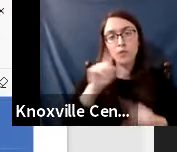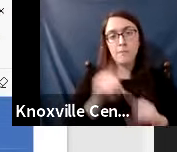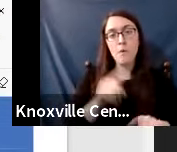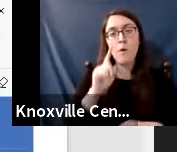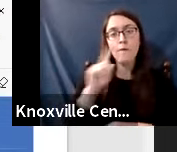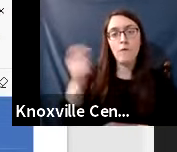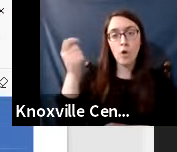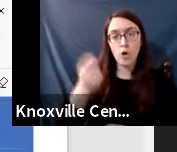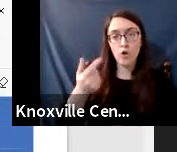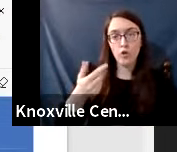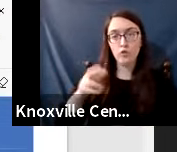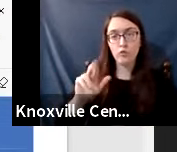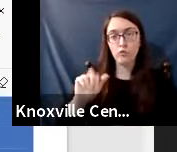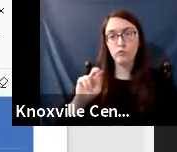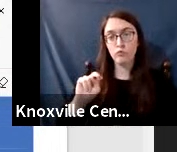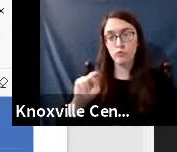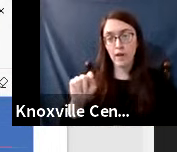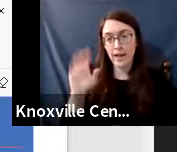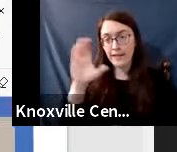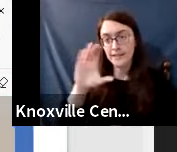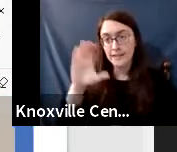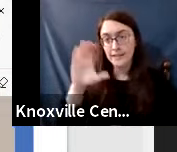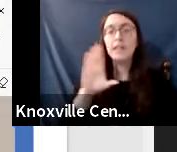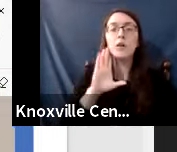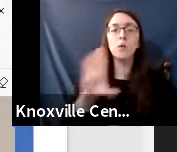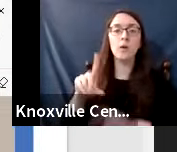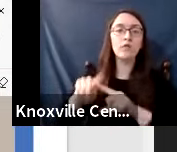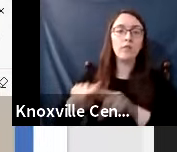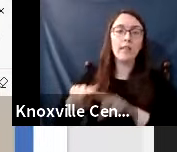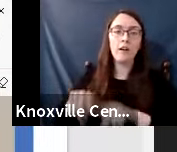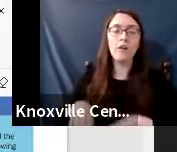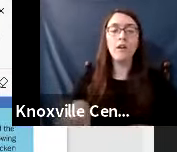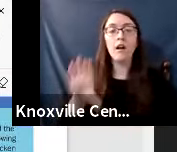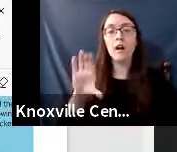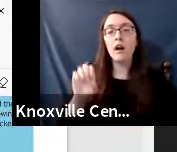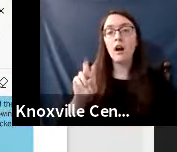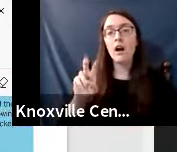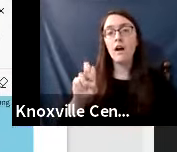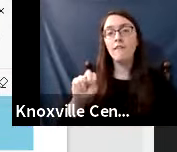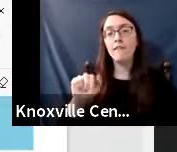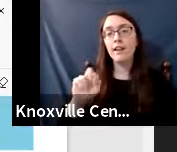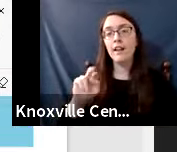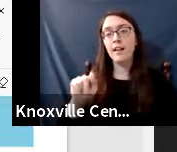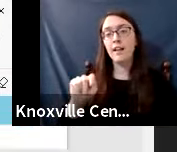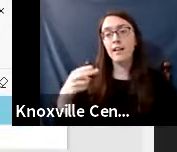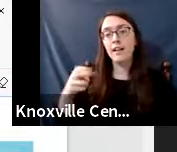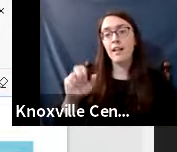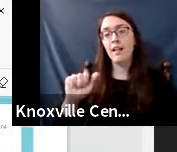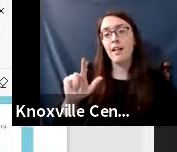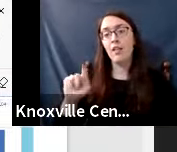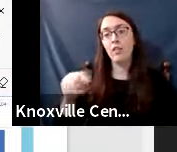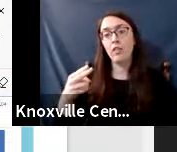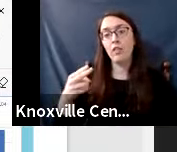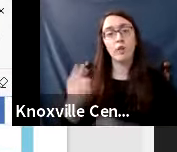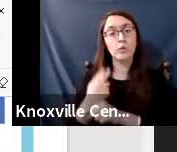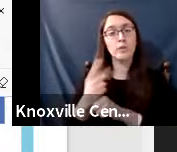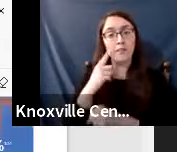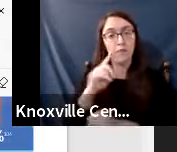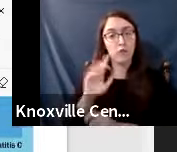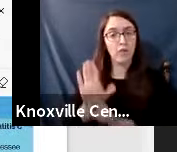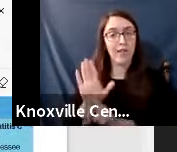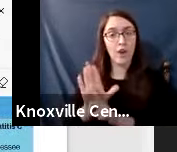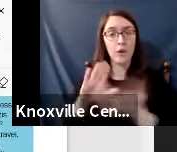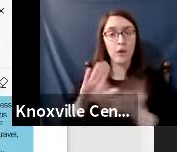seeking, so they rely on it heavily for that. Covenant Health actually uses it as their community